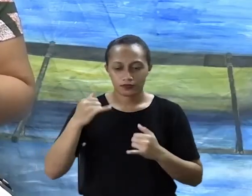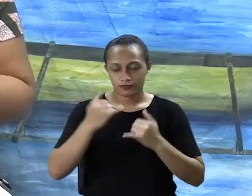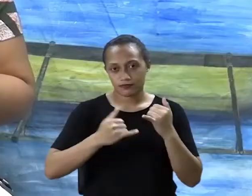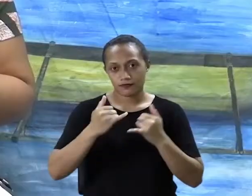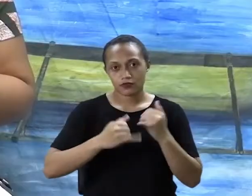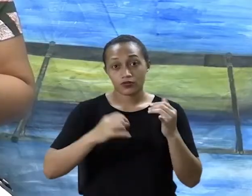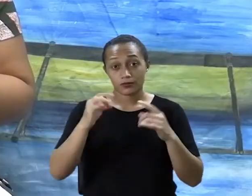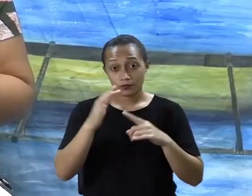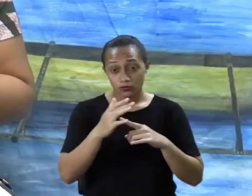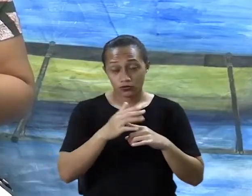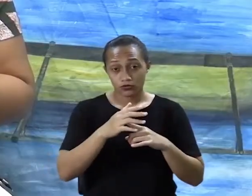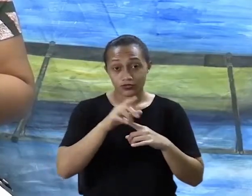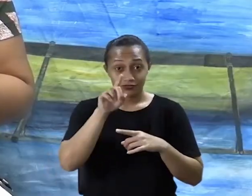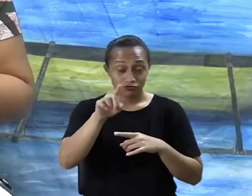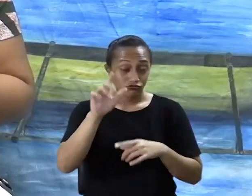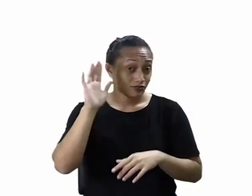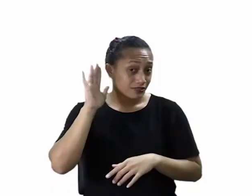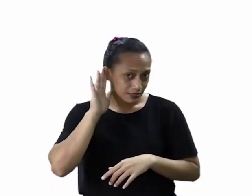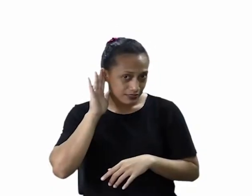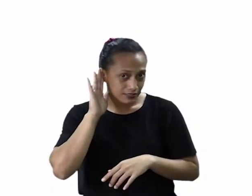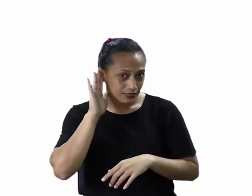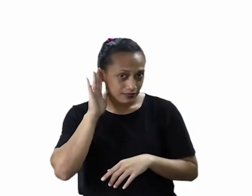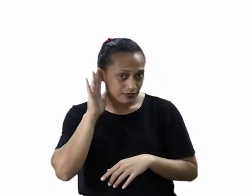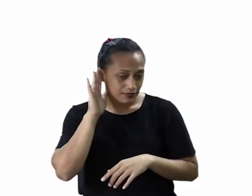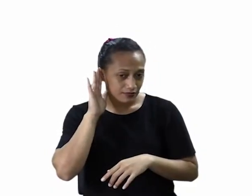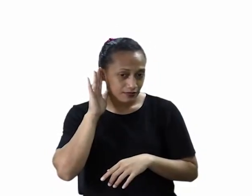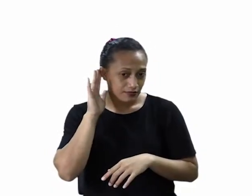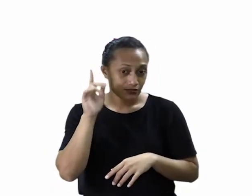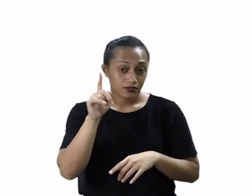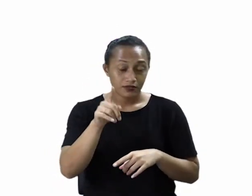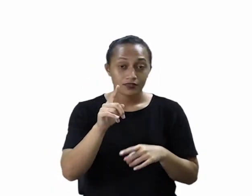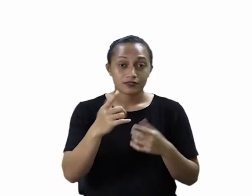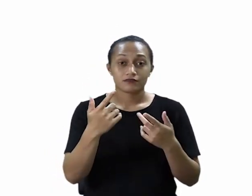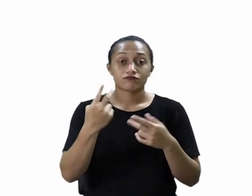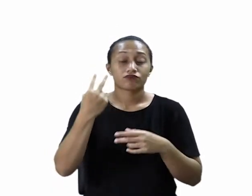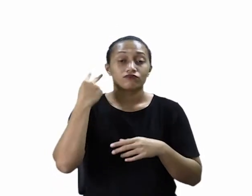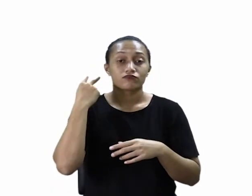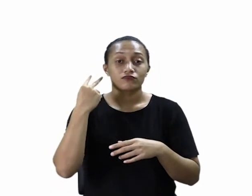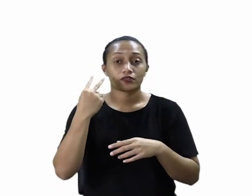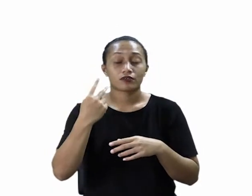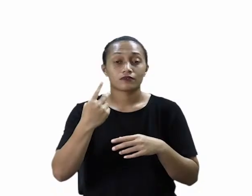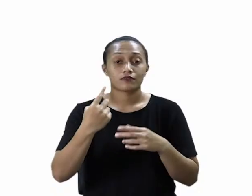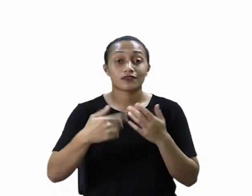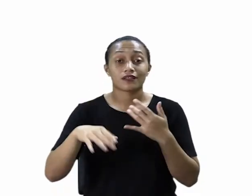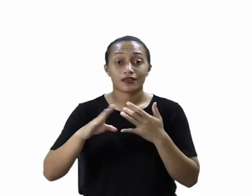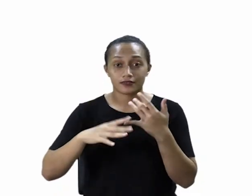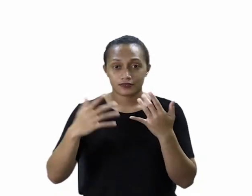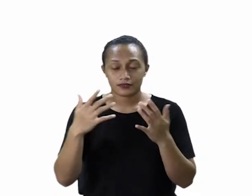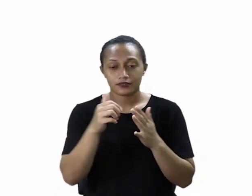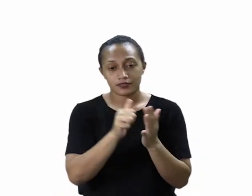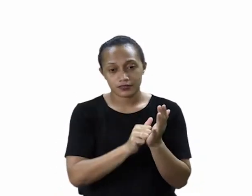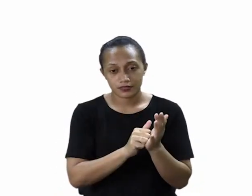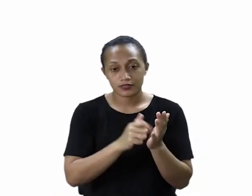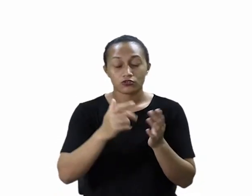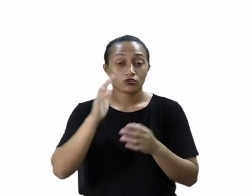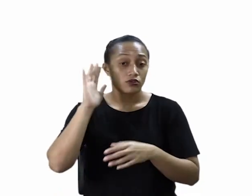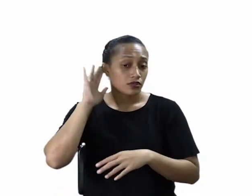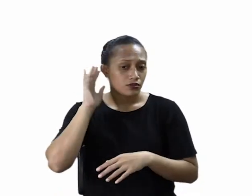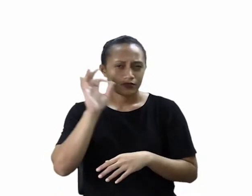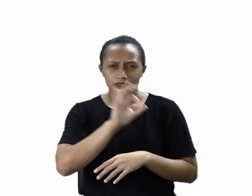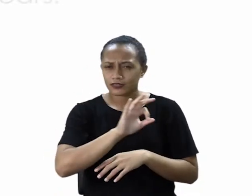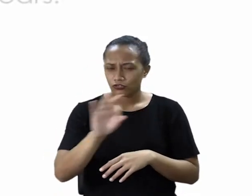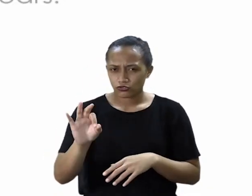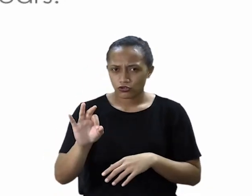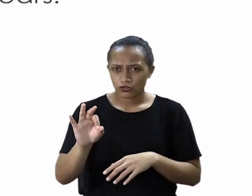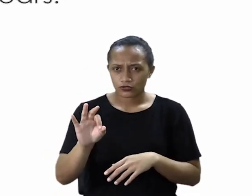very important to listen actively. Here's a recap from a previous lesson. Hearing is not